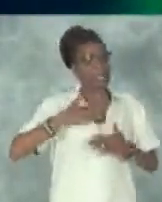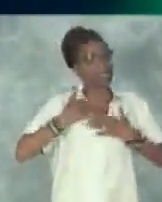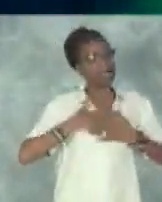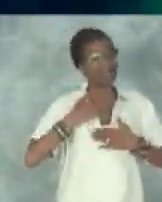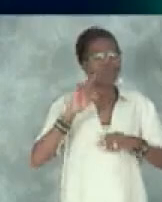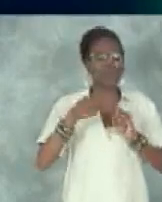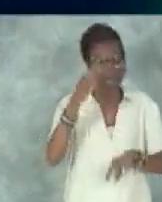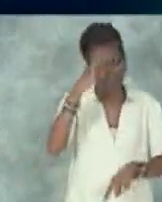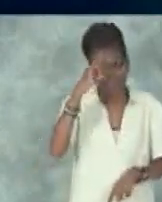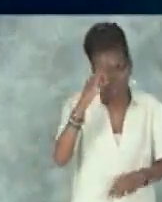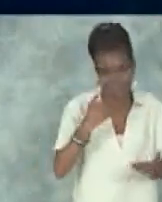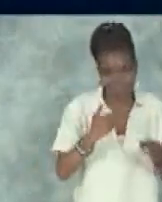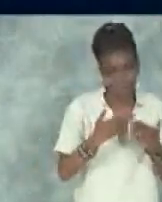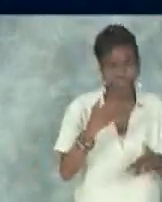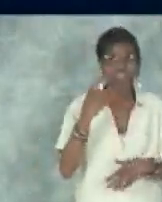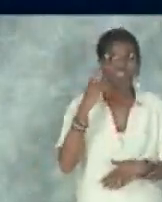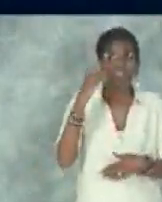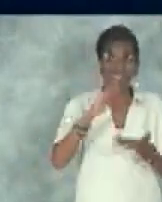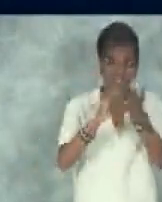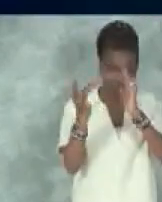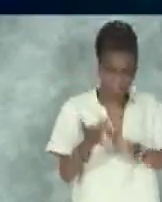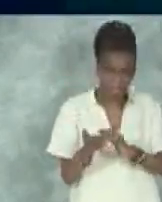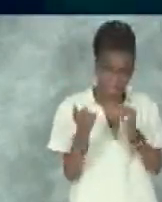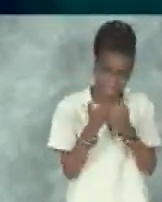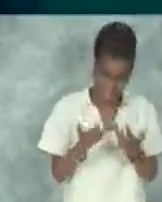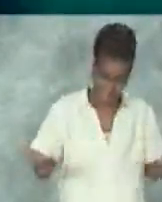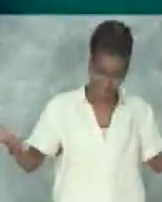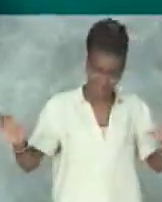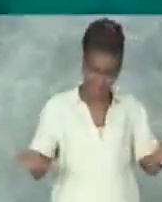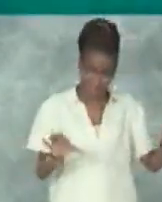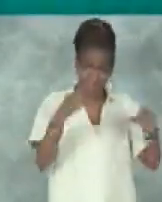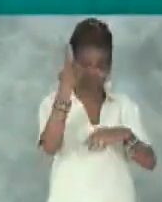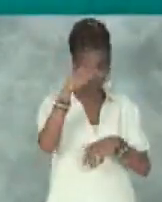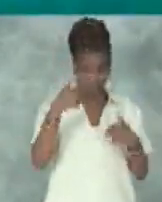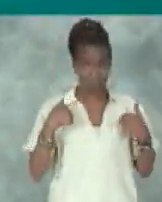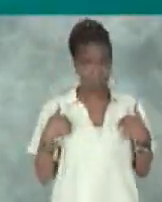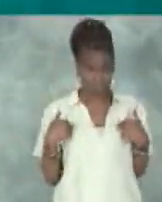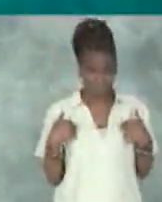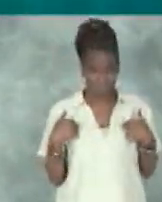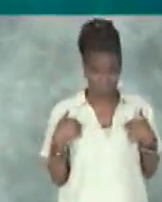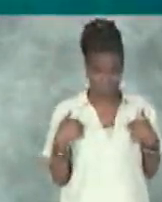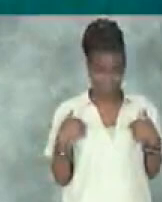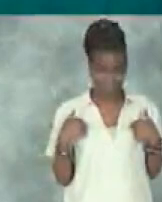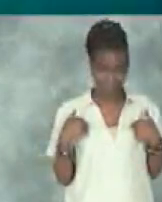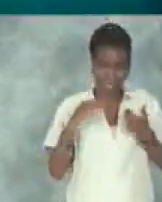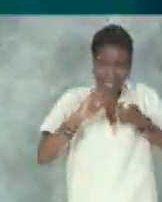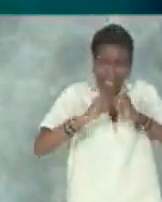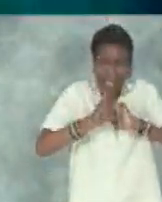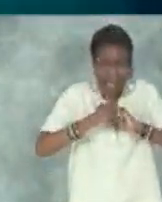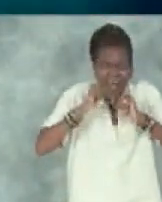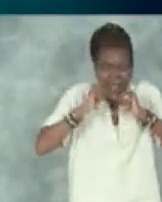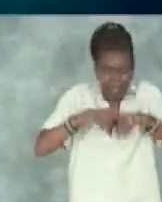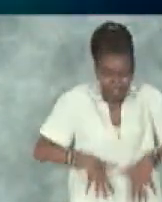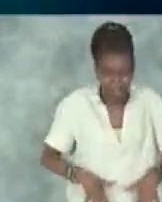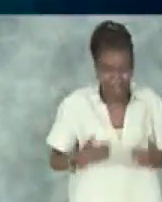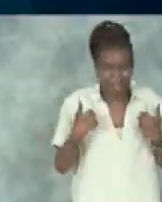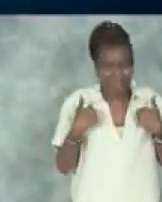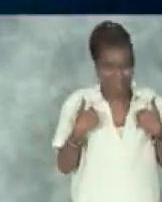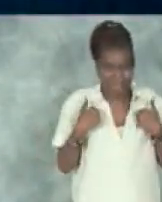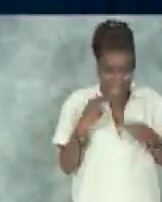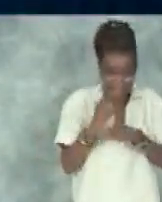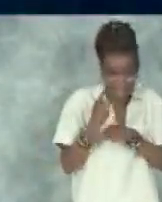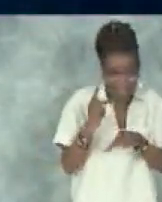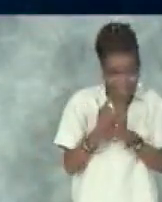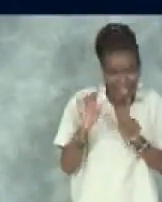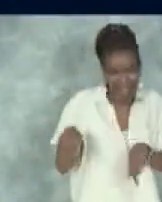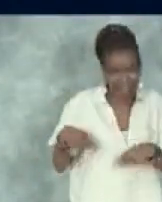the goodness of Jesus and all he's done for me, how he blessed me and how he kept me